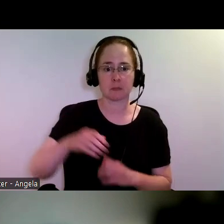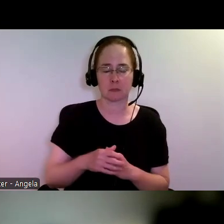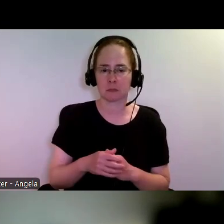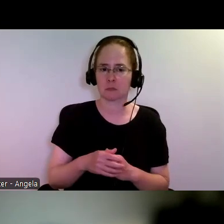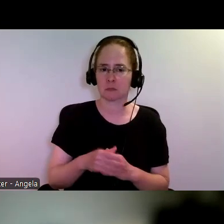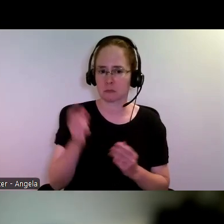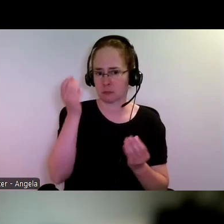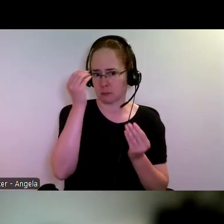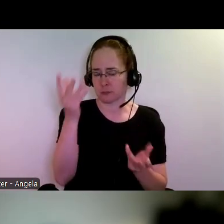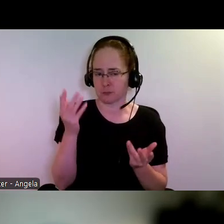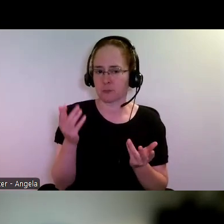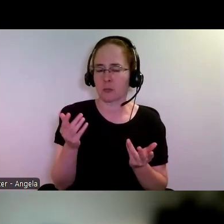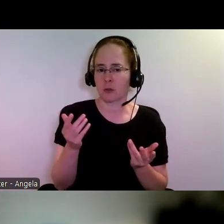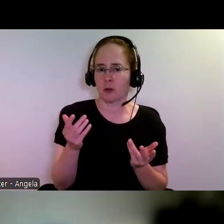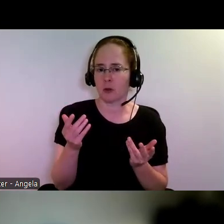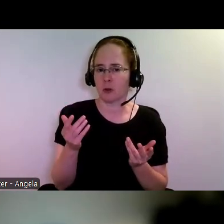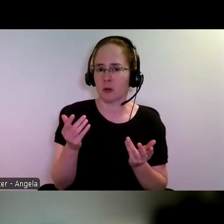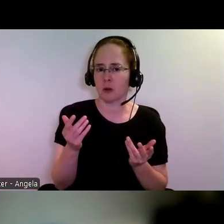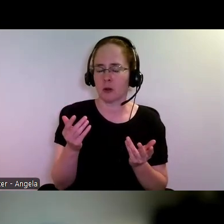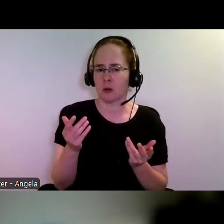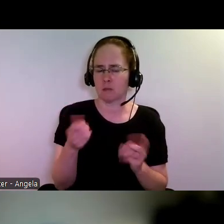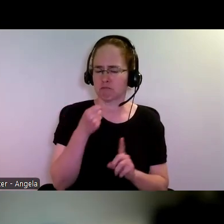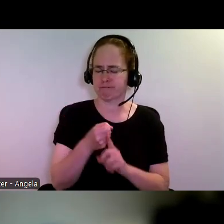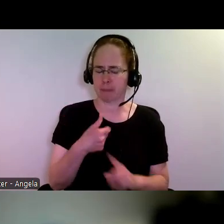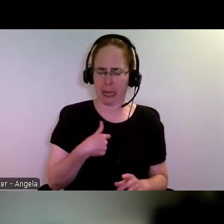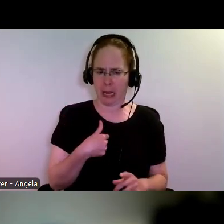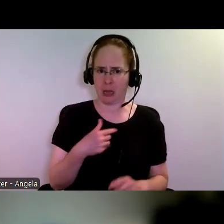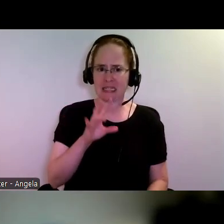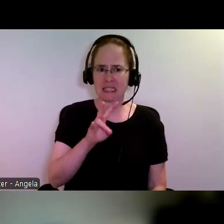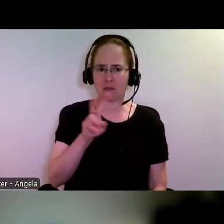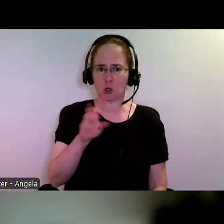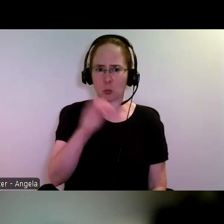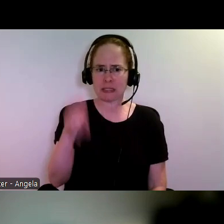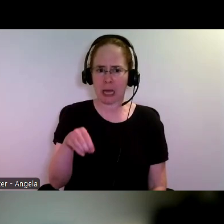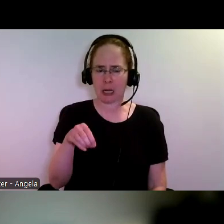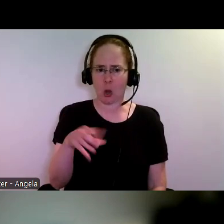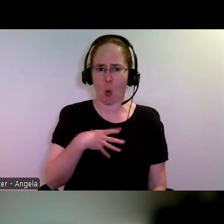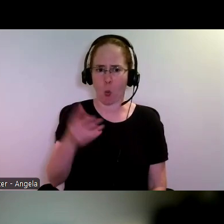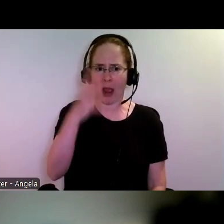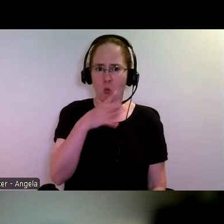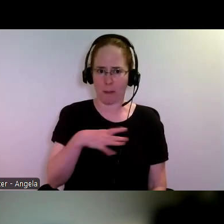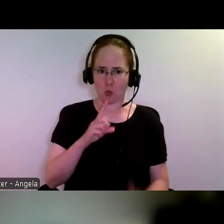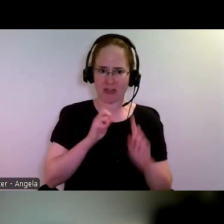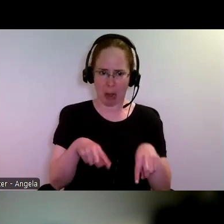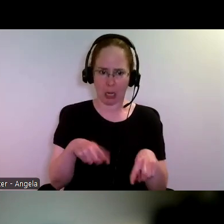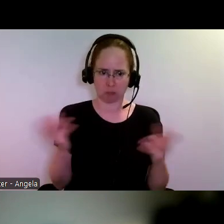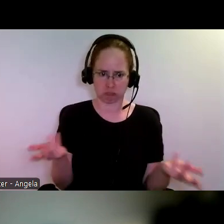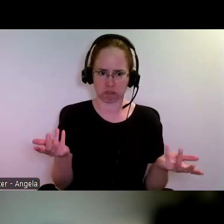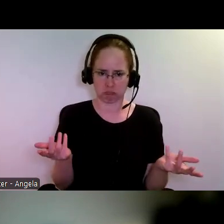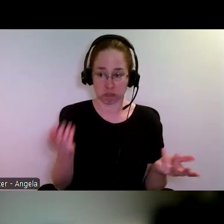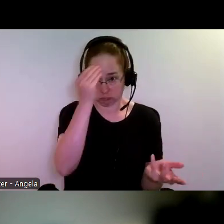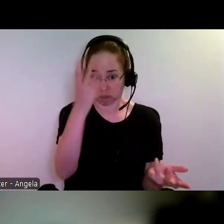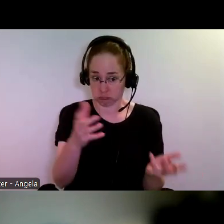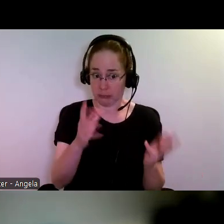note that, when you glance at this, the thing that jumps out to me is that we had 72% of white women responding to the survey. So I just want to